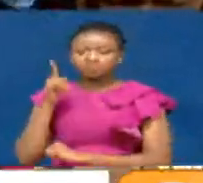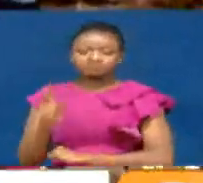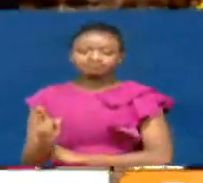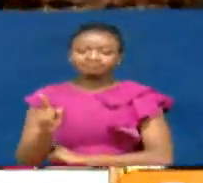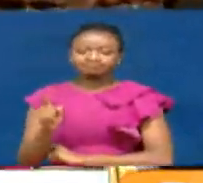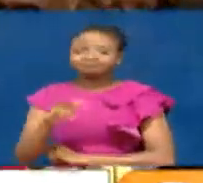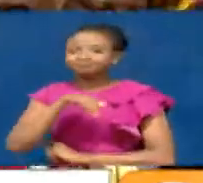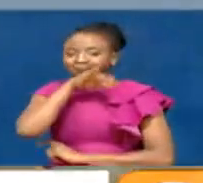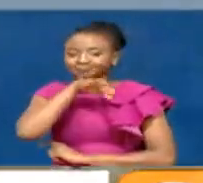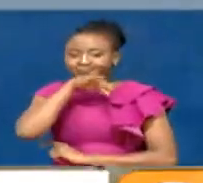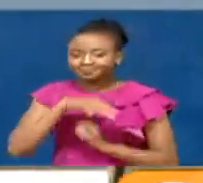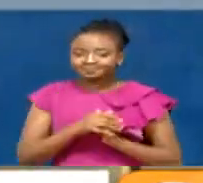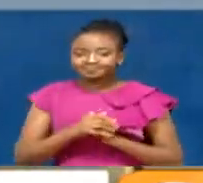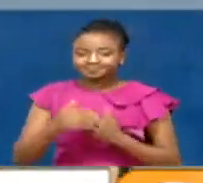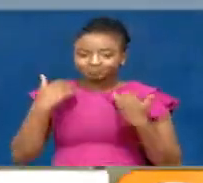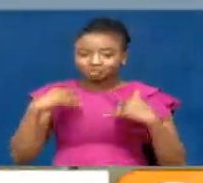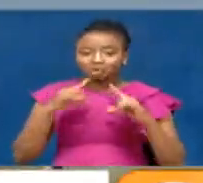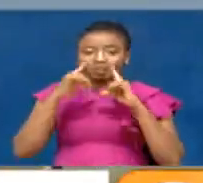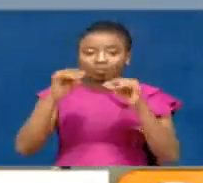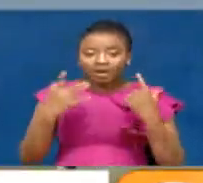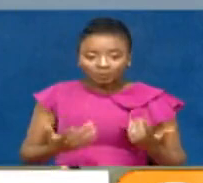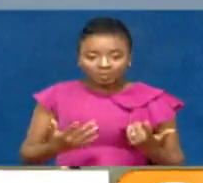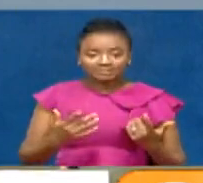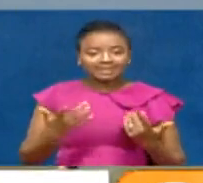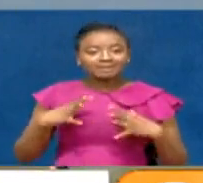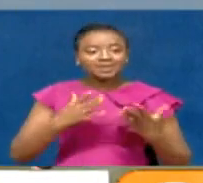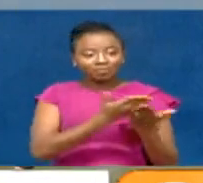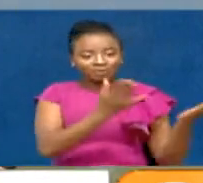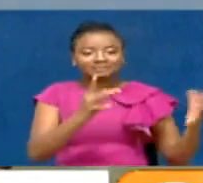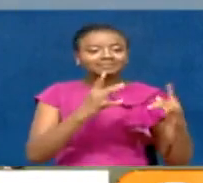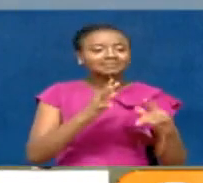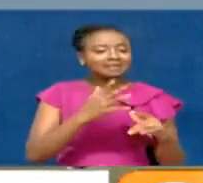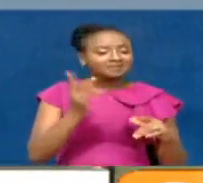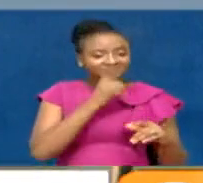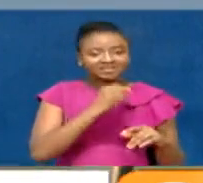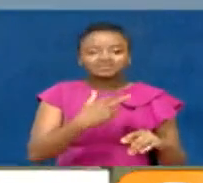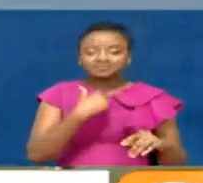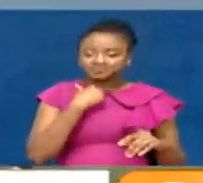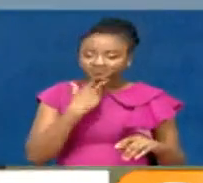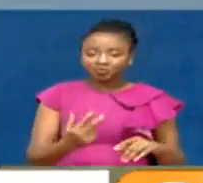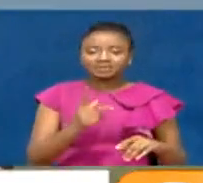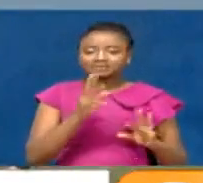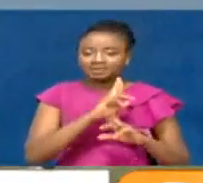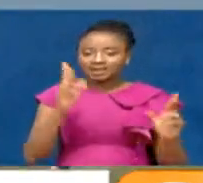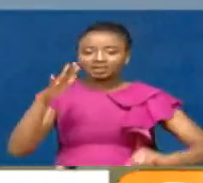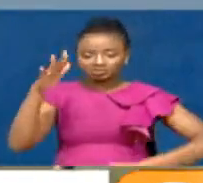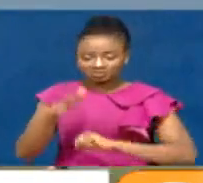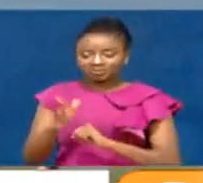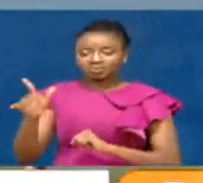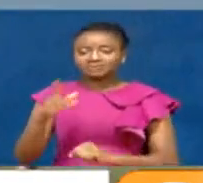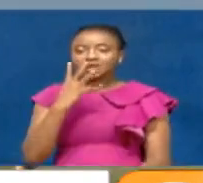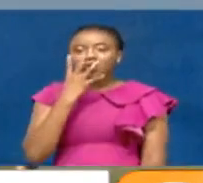succession battle. So I'd like to pass the message to them that this people have spoken, and they said they're going to support Azimio